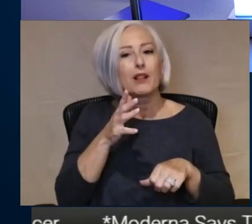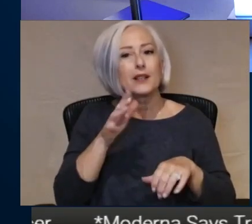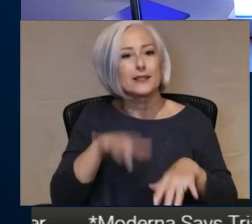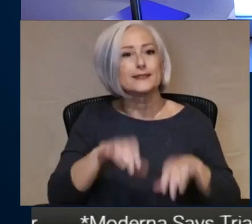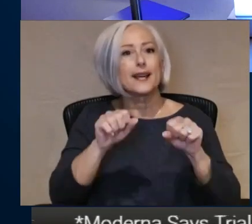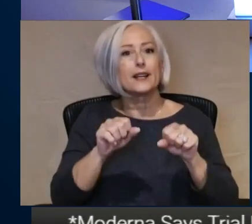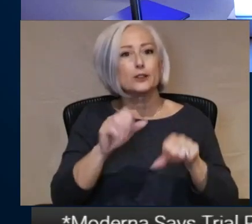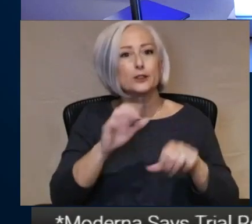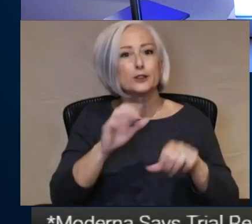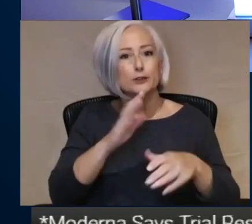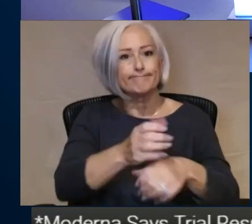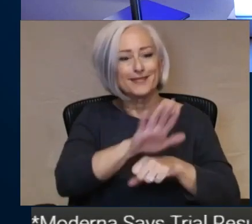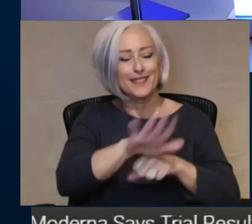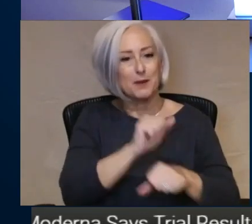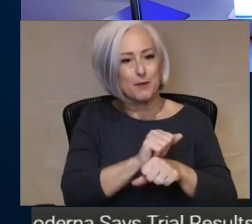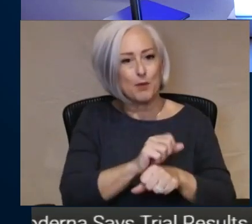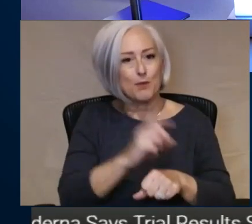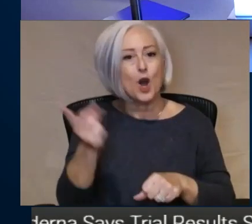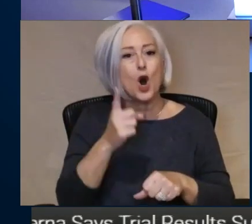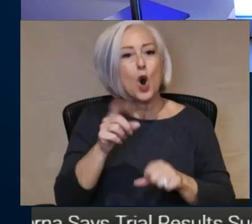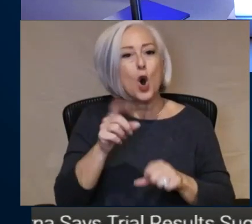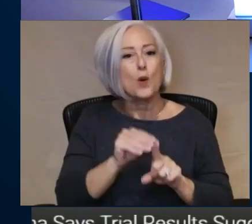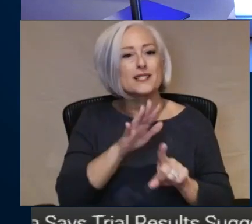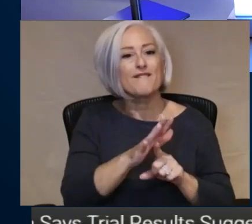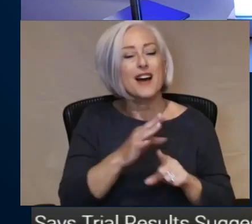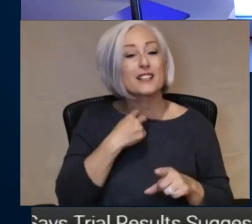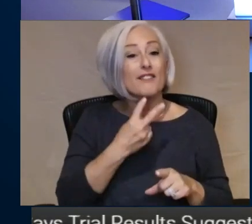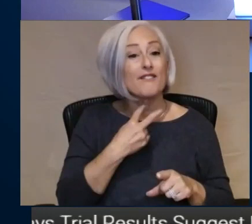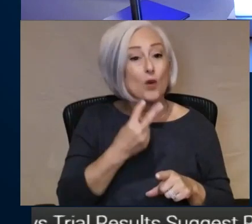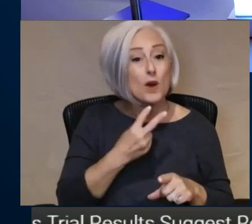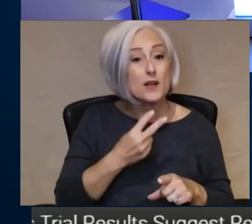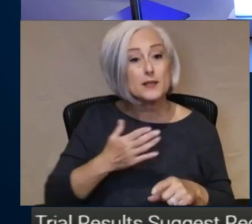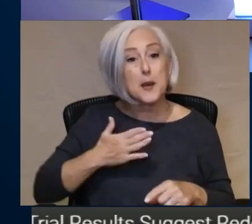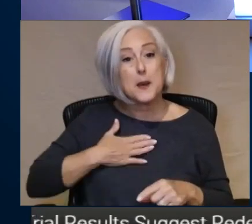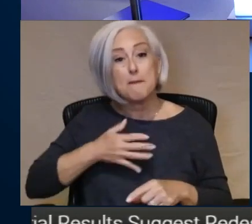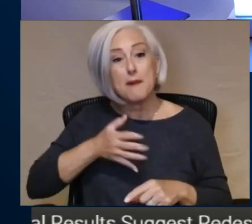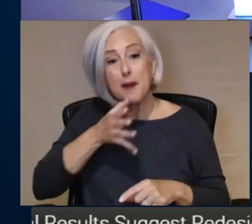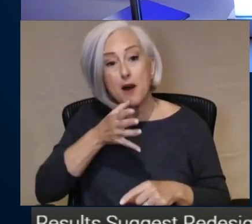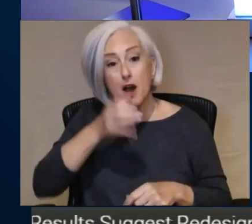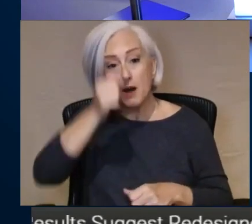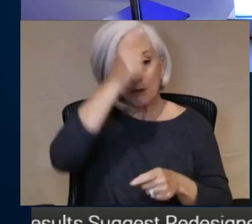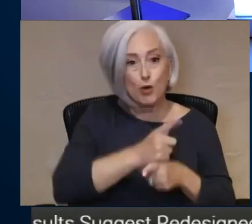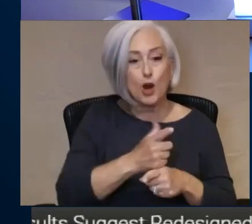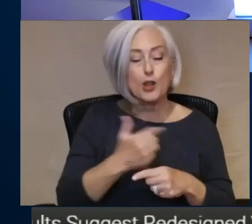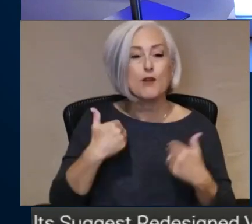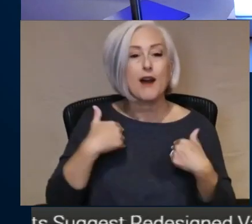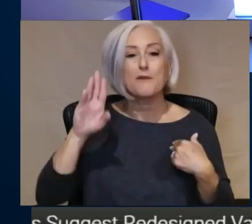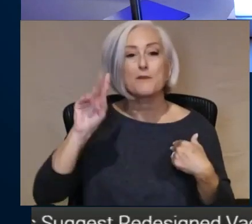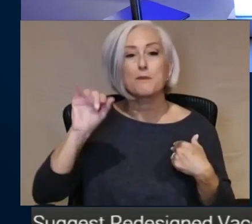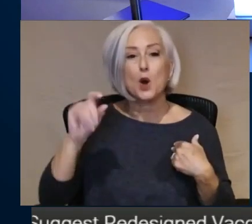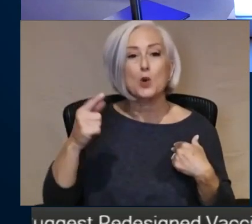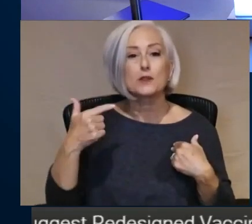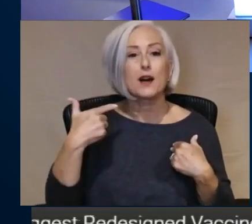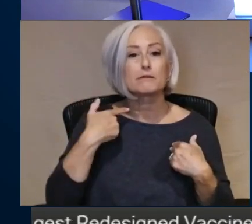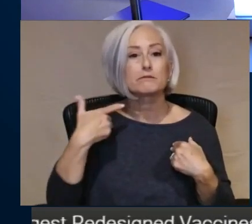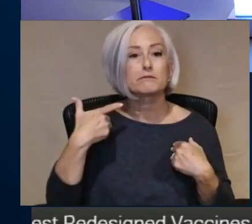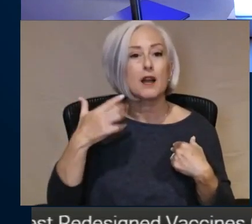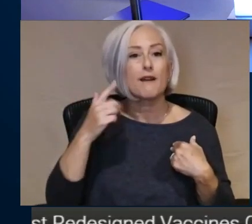affect your voice? My brother and mom both had Botox injections for vocal tremor. Are these